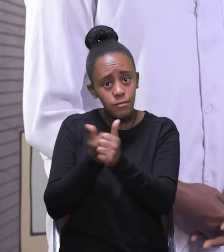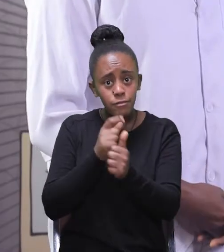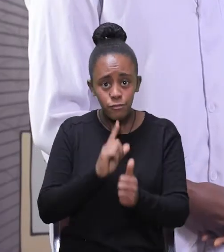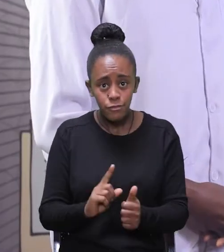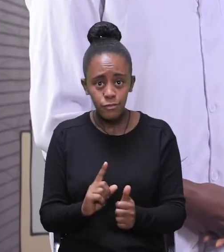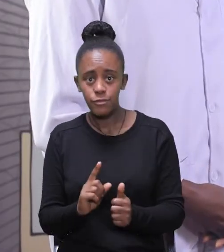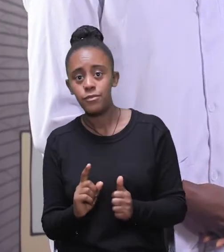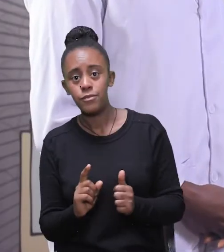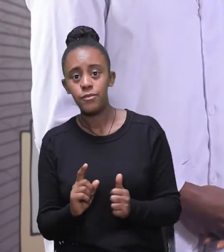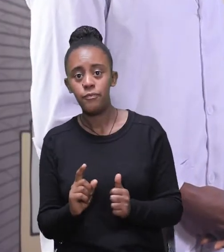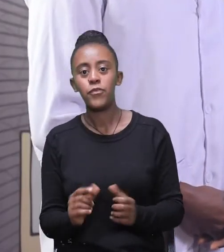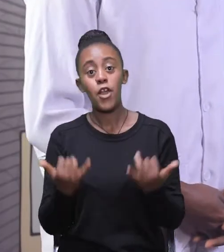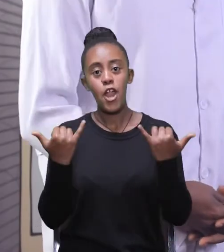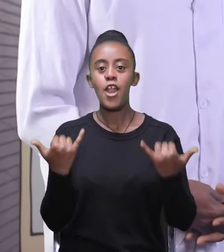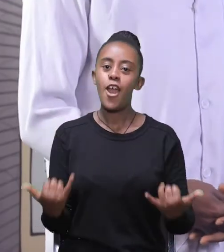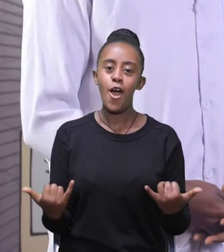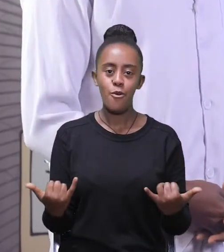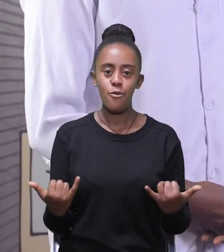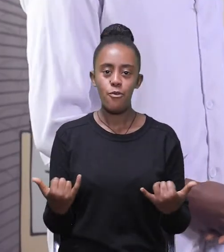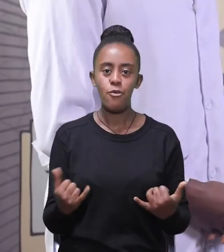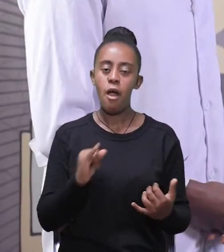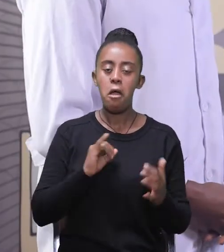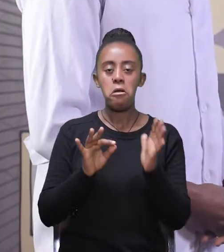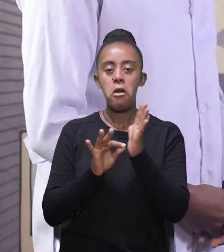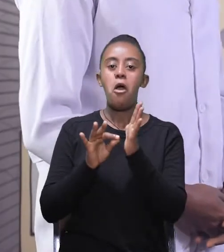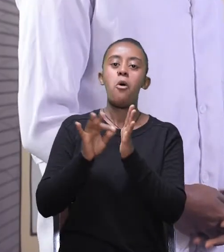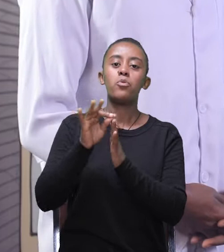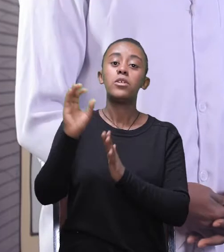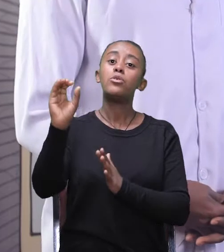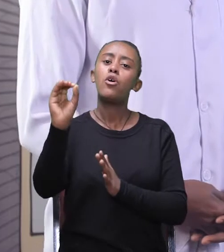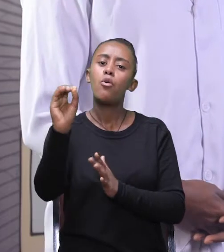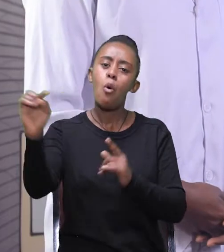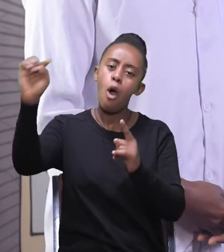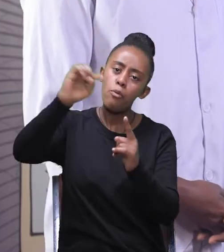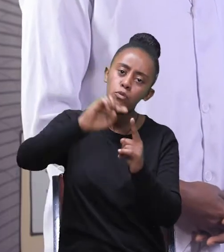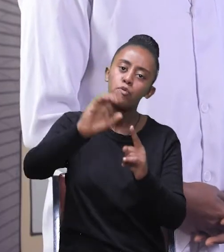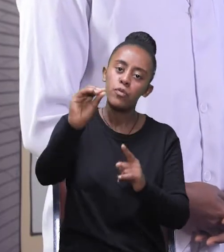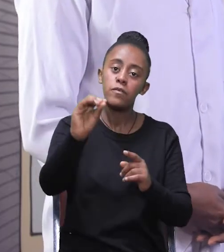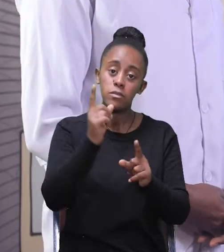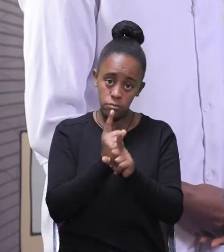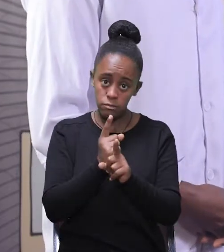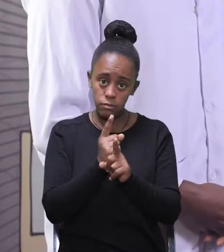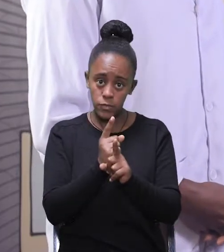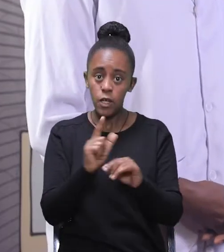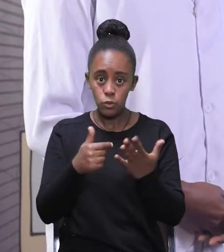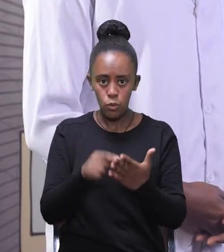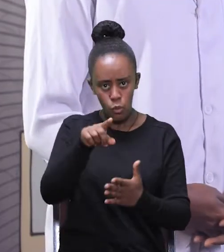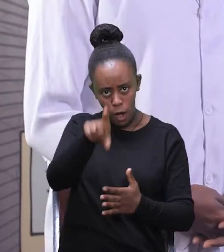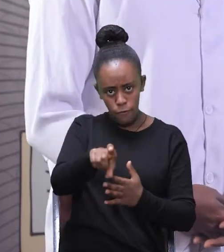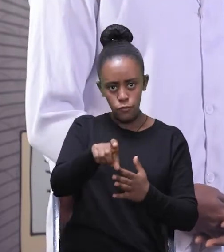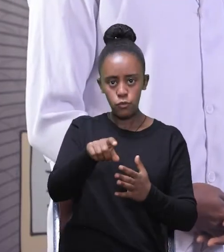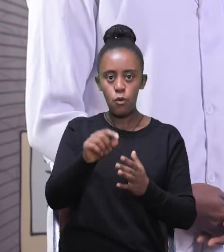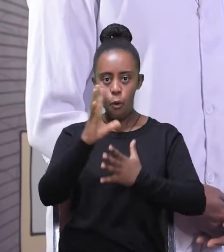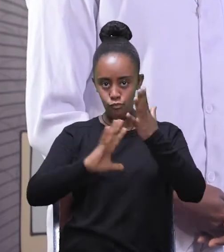students? Now, I count 0 up to 50. Is that not? So, you have to